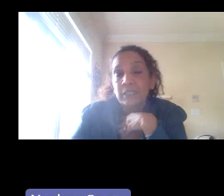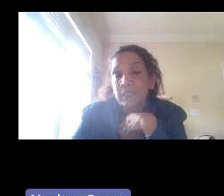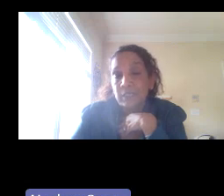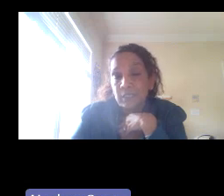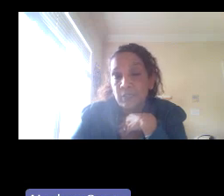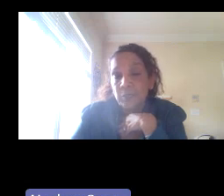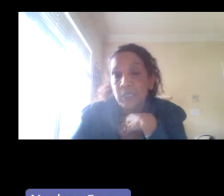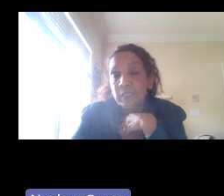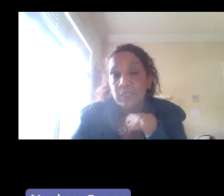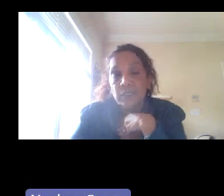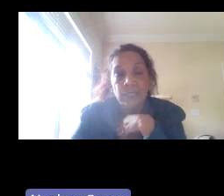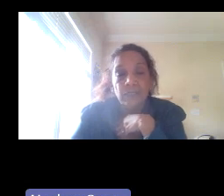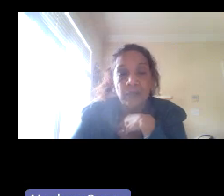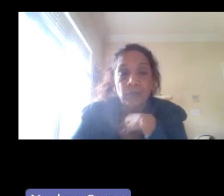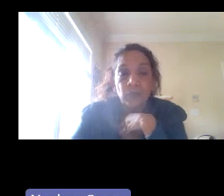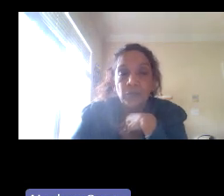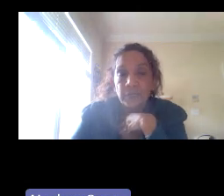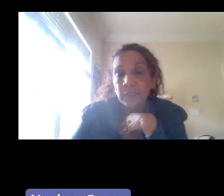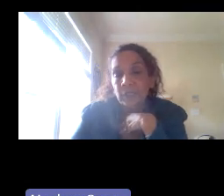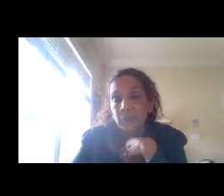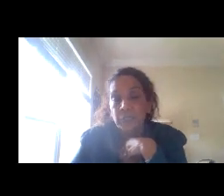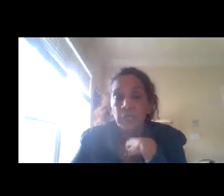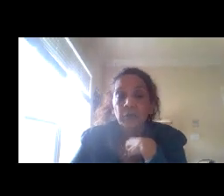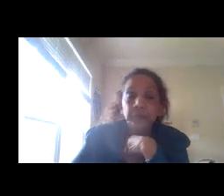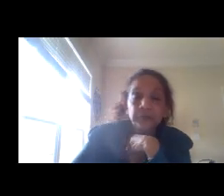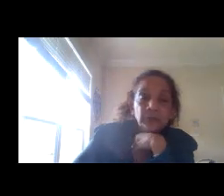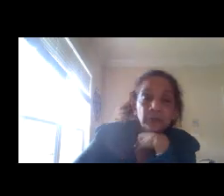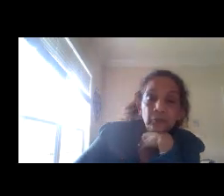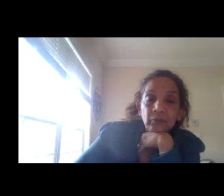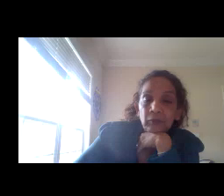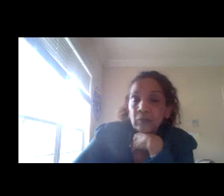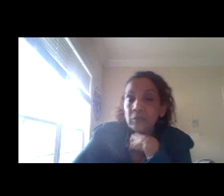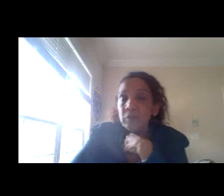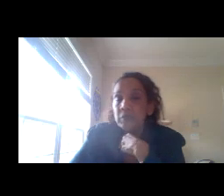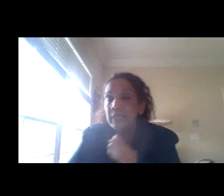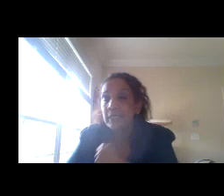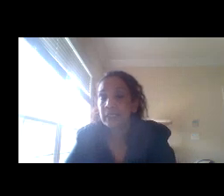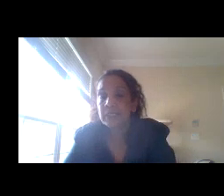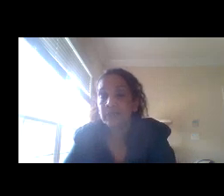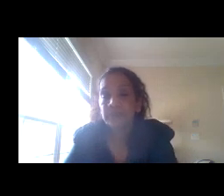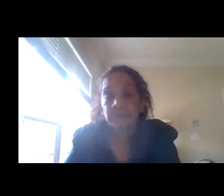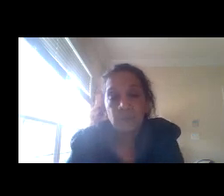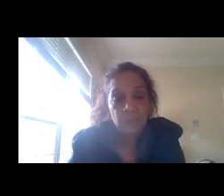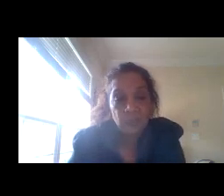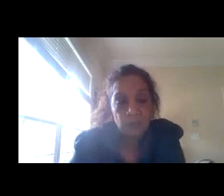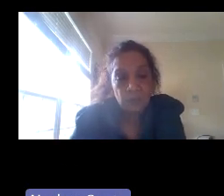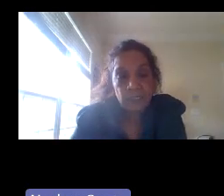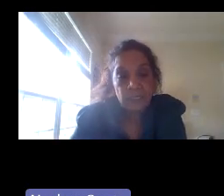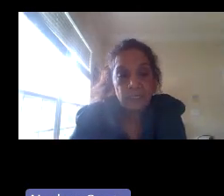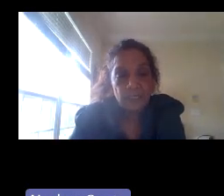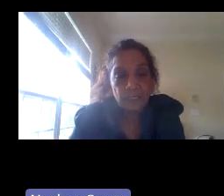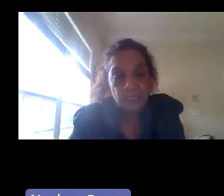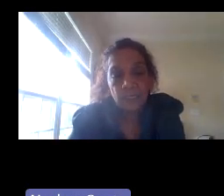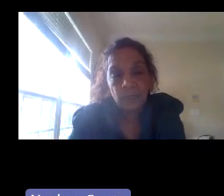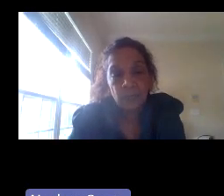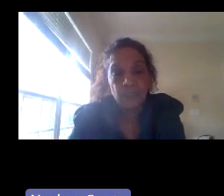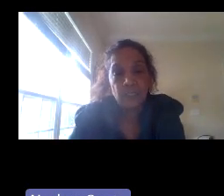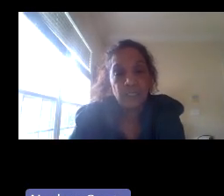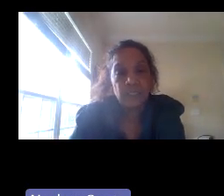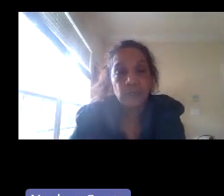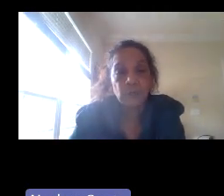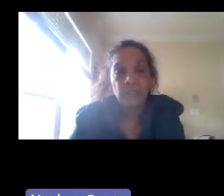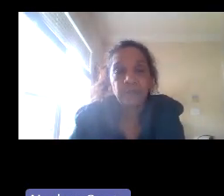that there are tons and tons of policies that they will go over with you. All right, let's see,